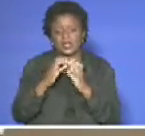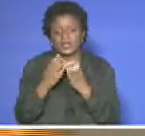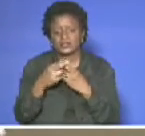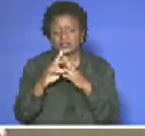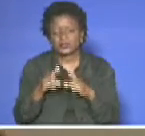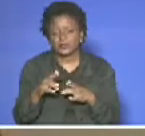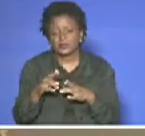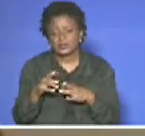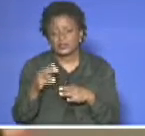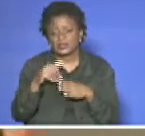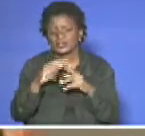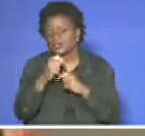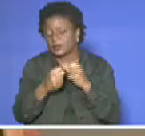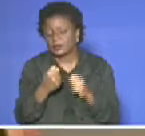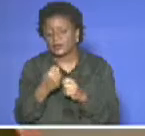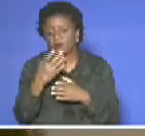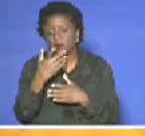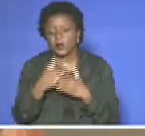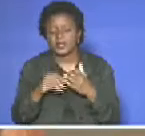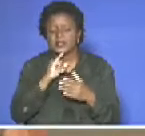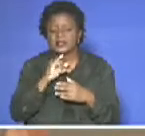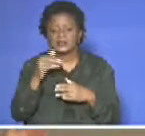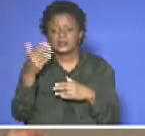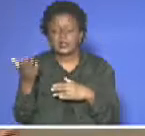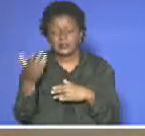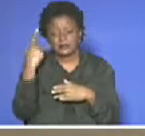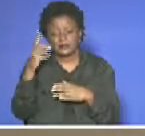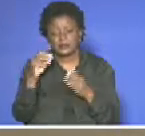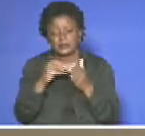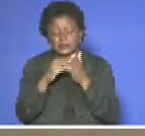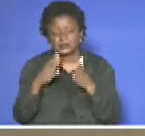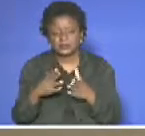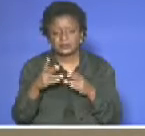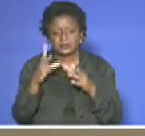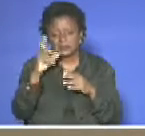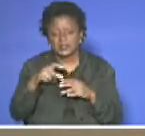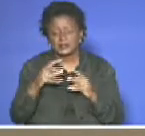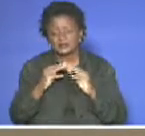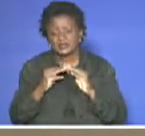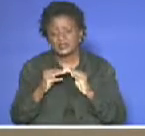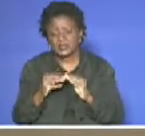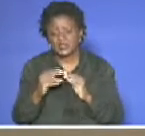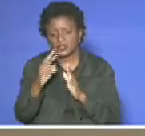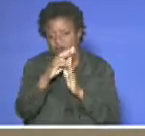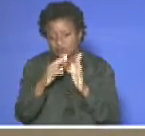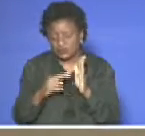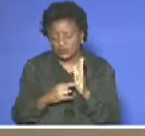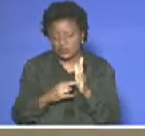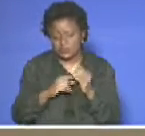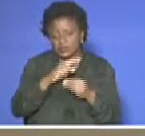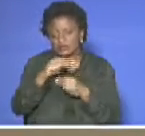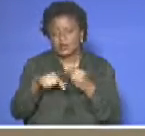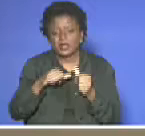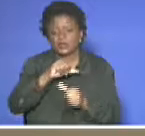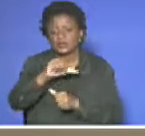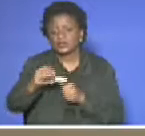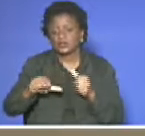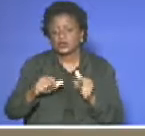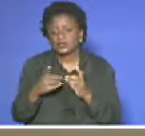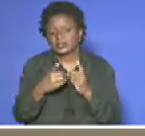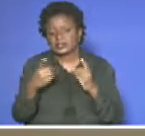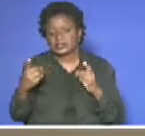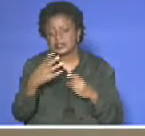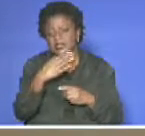we have to ensure that we observe all of the rules around social distancing and sanitizing. So we'll certainly have all of the